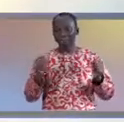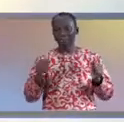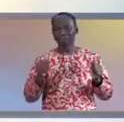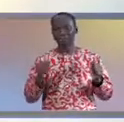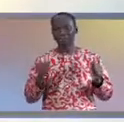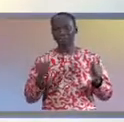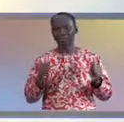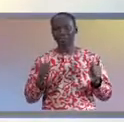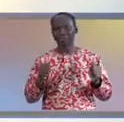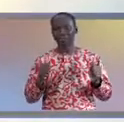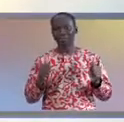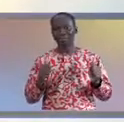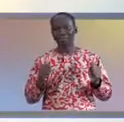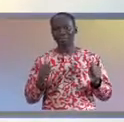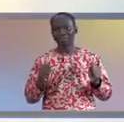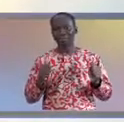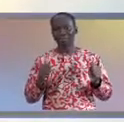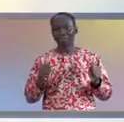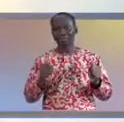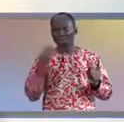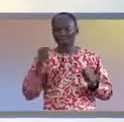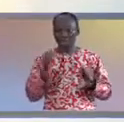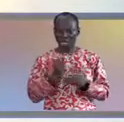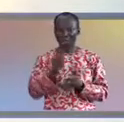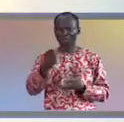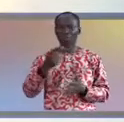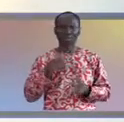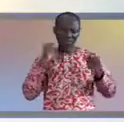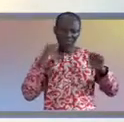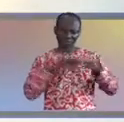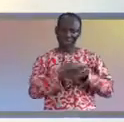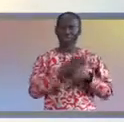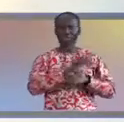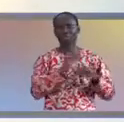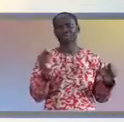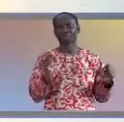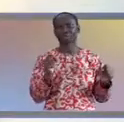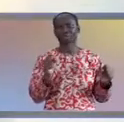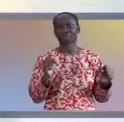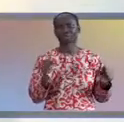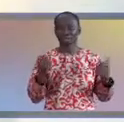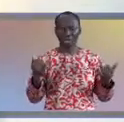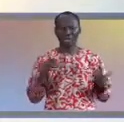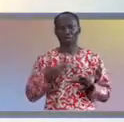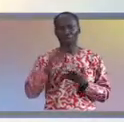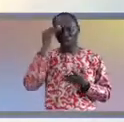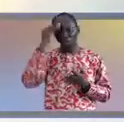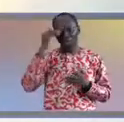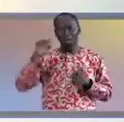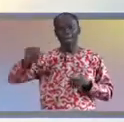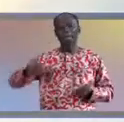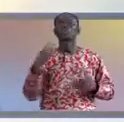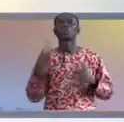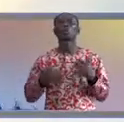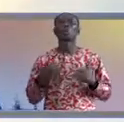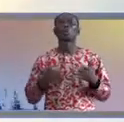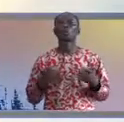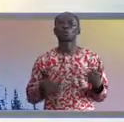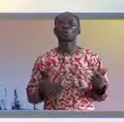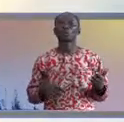eye anamon a onipa tu a ede no konkwaji. And no ne ye babe hwemasem Jesus